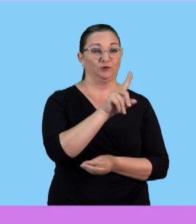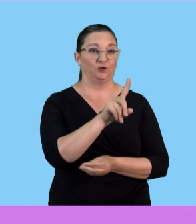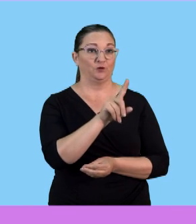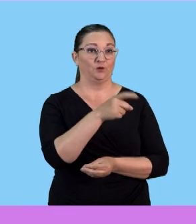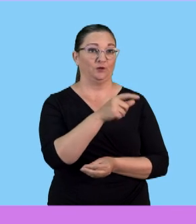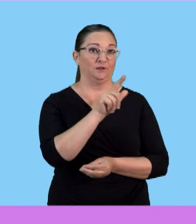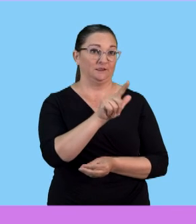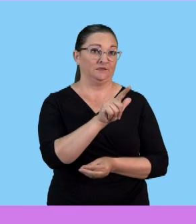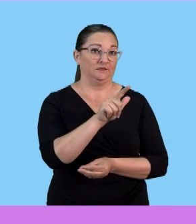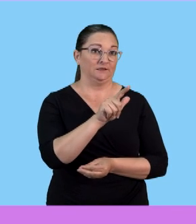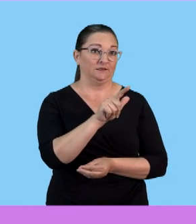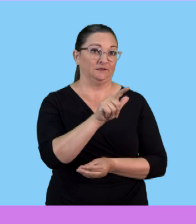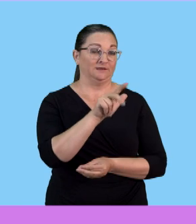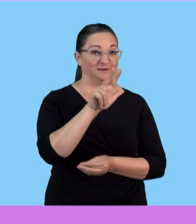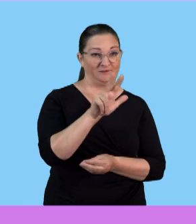cost of 21 Rand